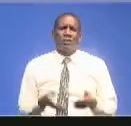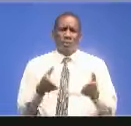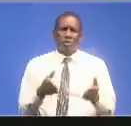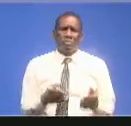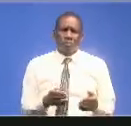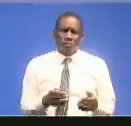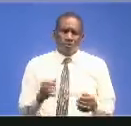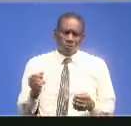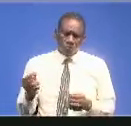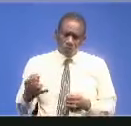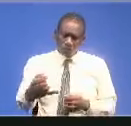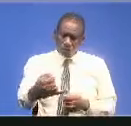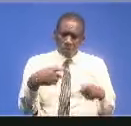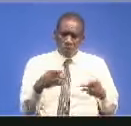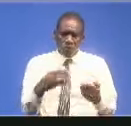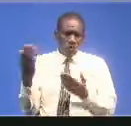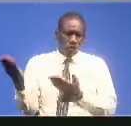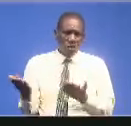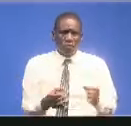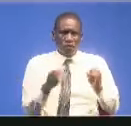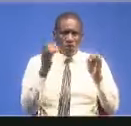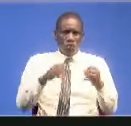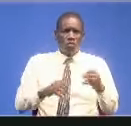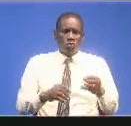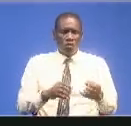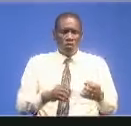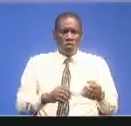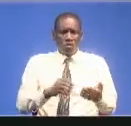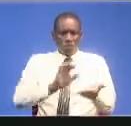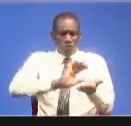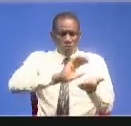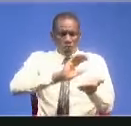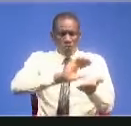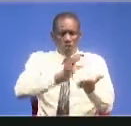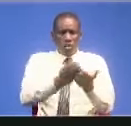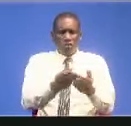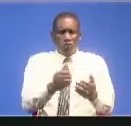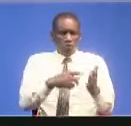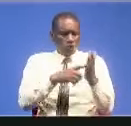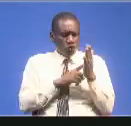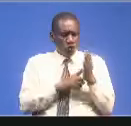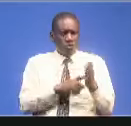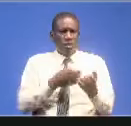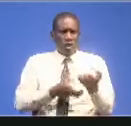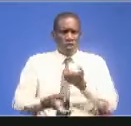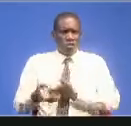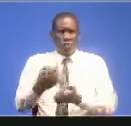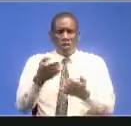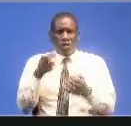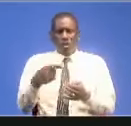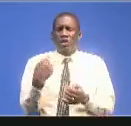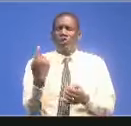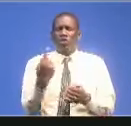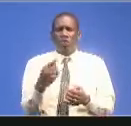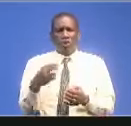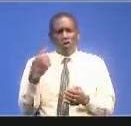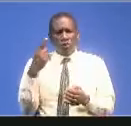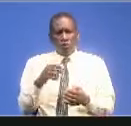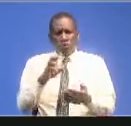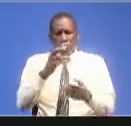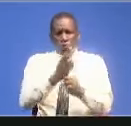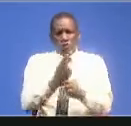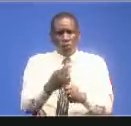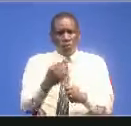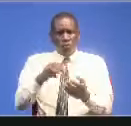Artists should expect to receive new royalties that reflect the realities of the economy. However, this is only meant to be applicable from